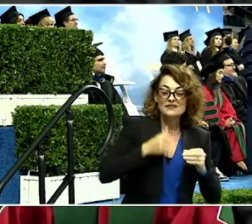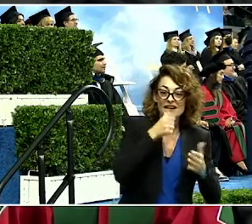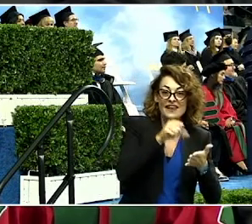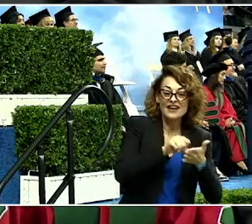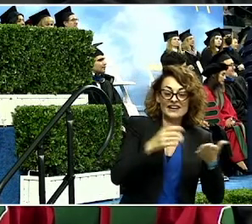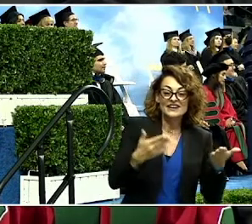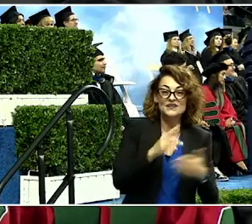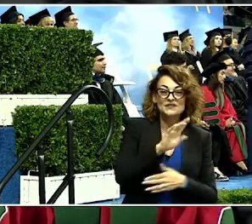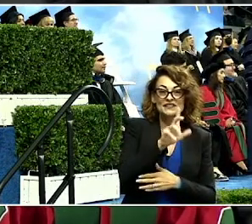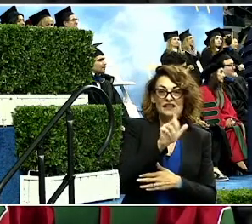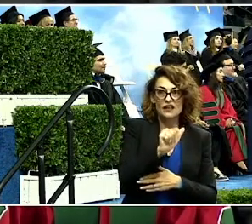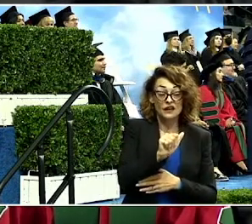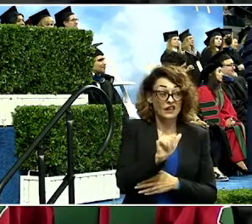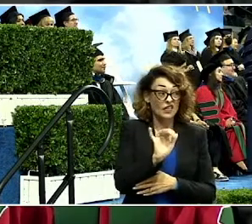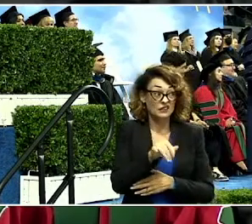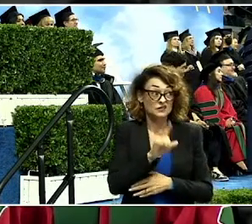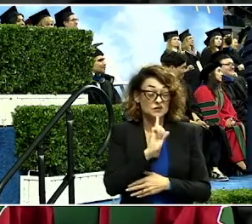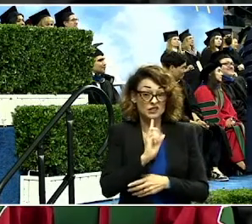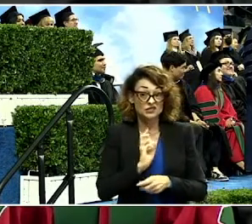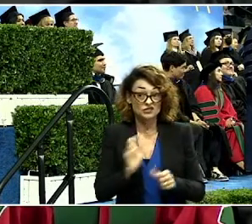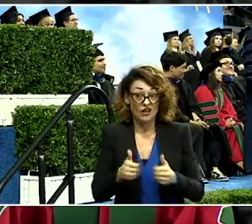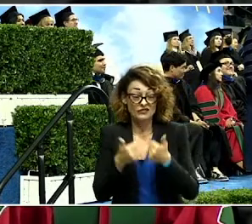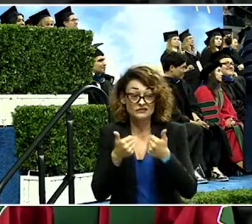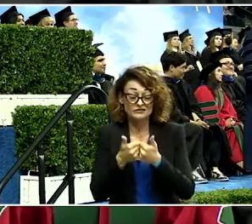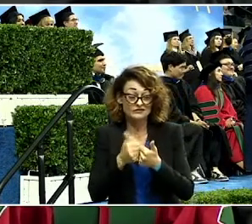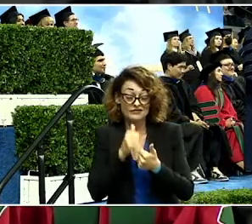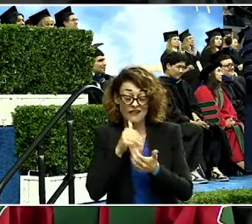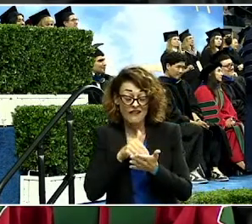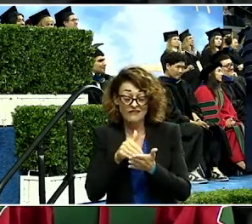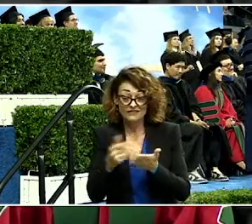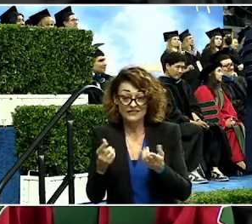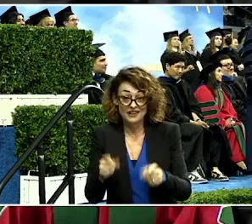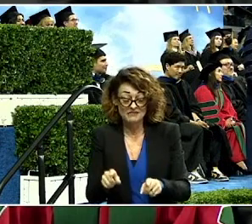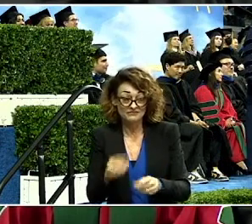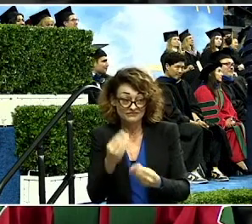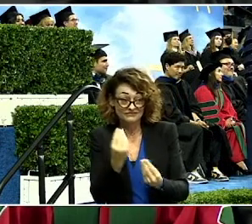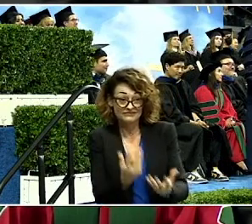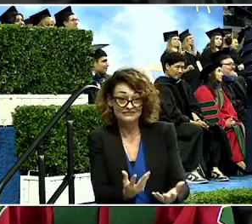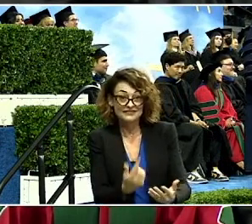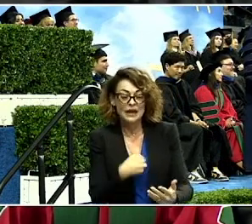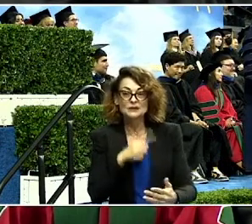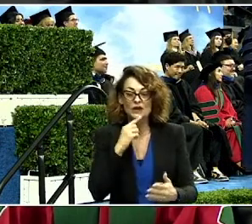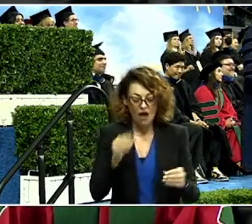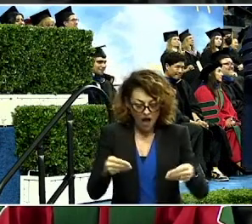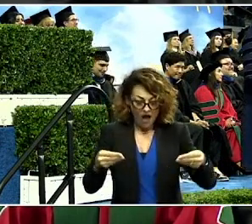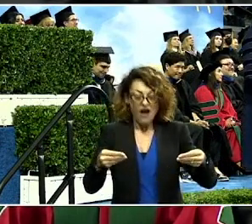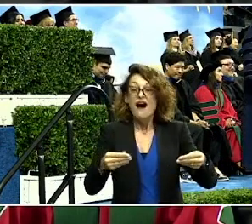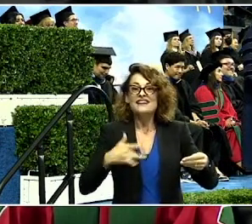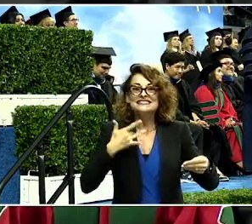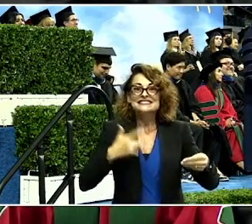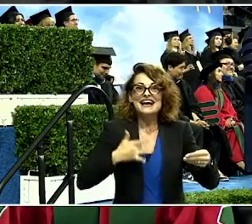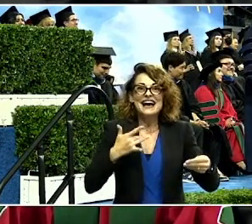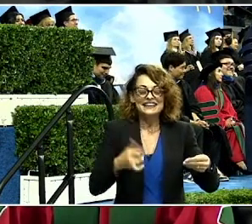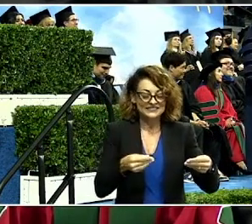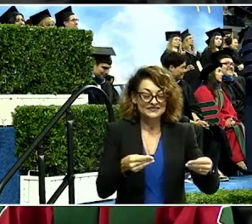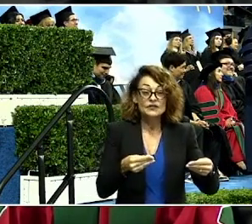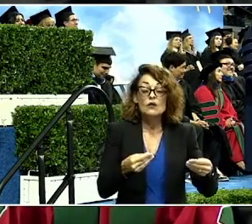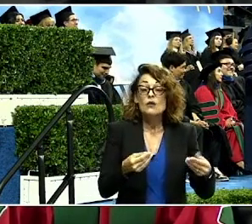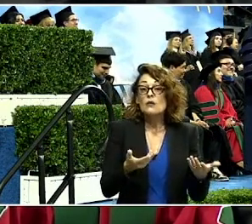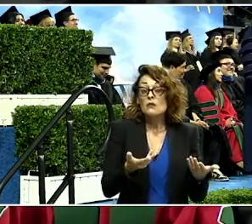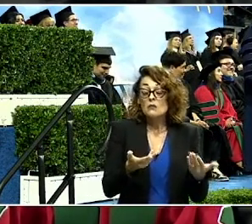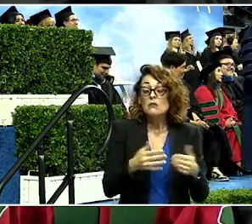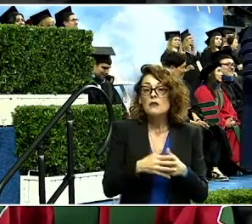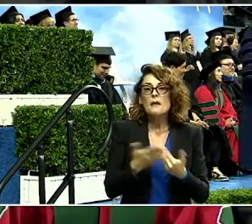becoming an increasingly rare event, unfortunately. And I'm sure that you were excited. Or to the first tentative steps